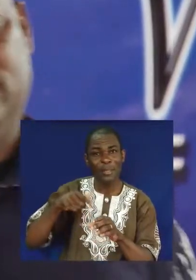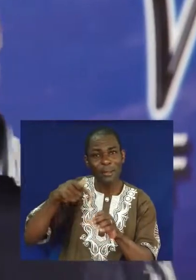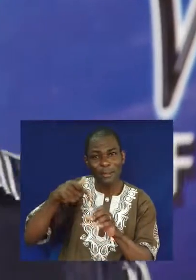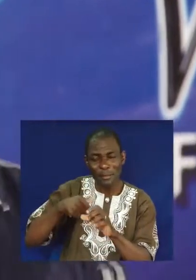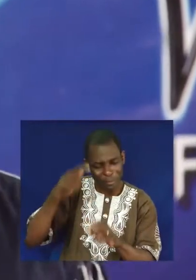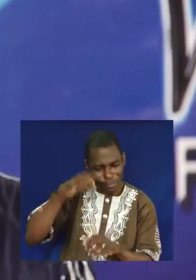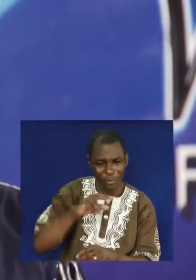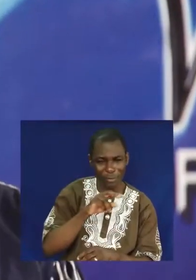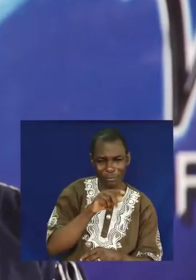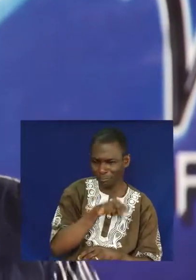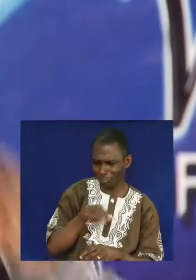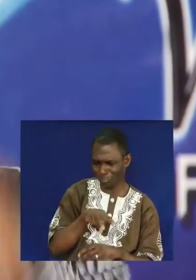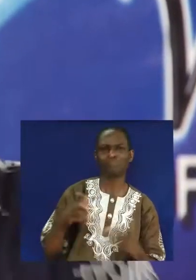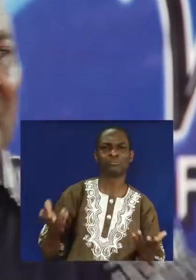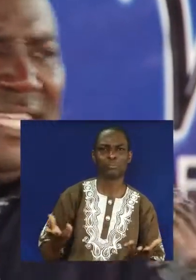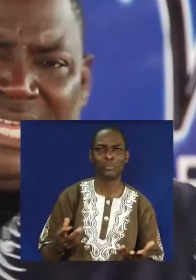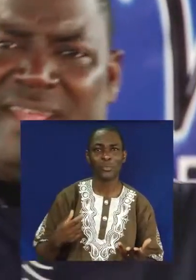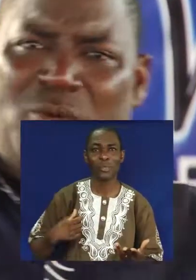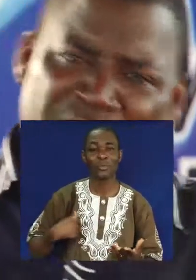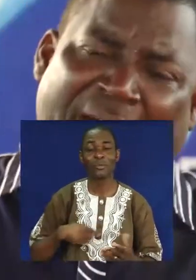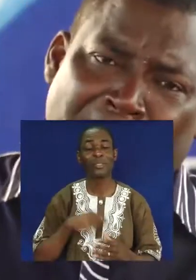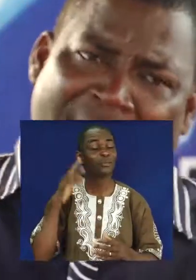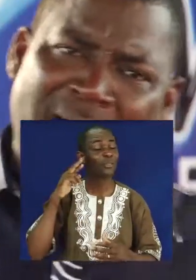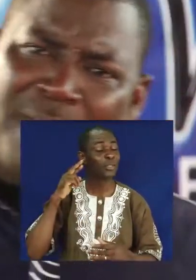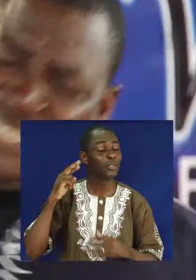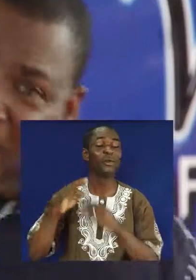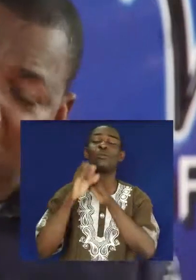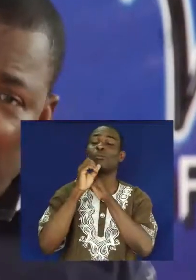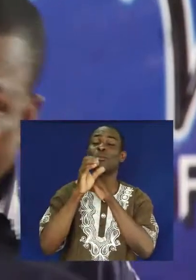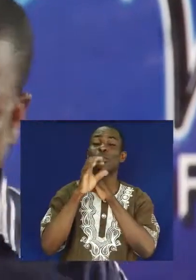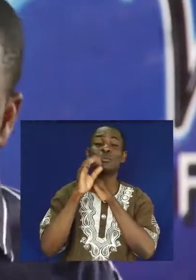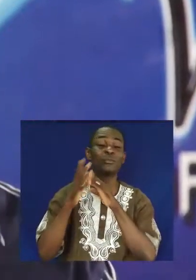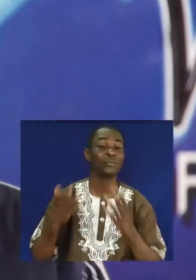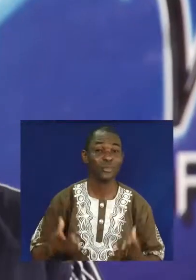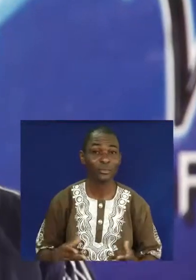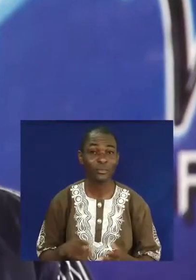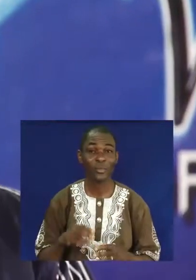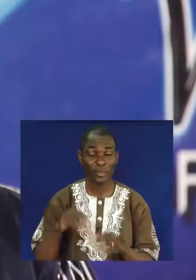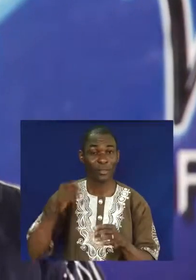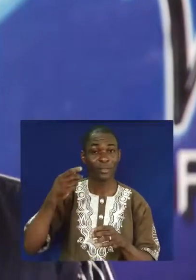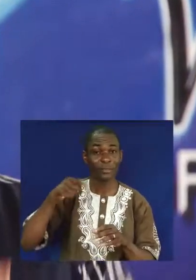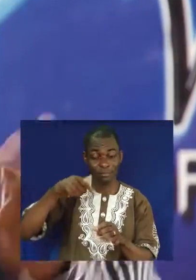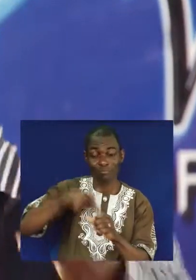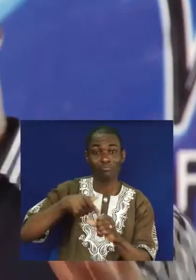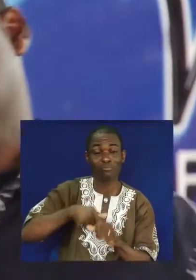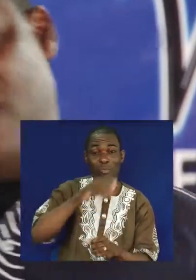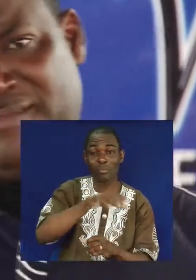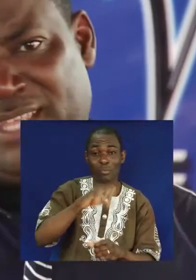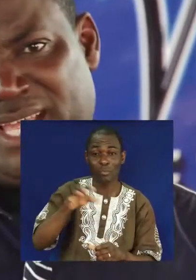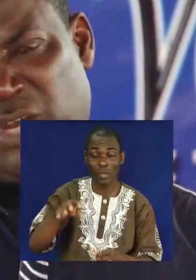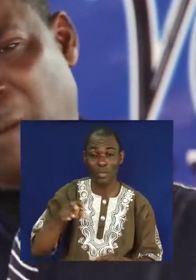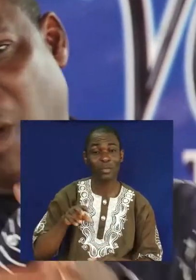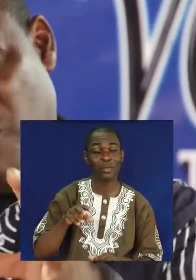Omanusikamu. It's a contract, and you say, one for a man, I just want your percentage. You know, on your percentage,